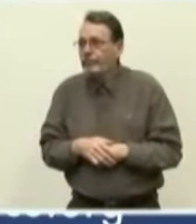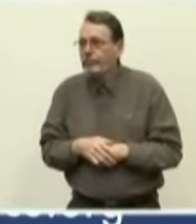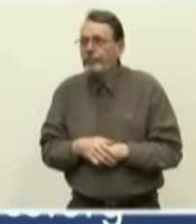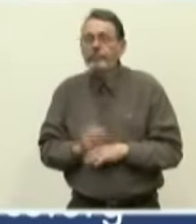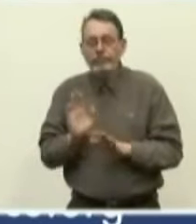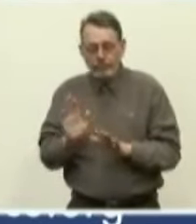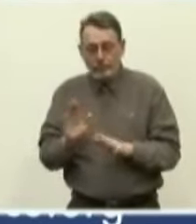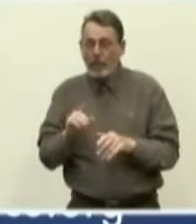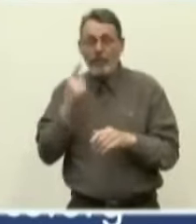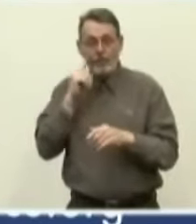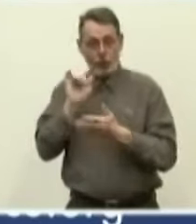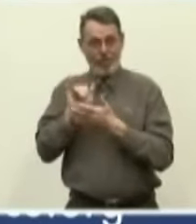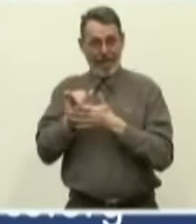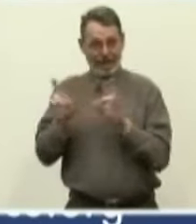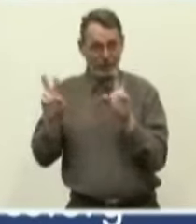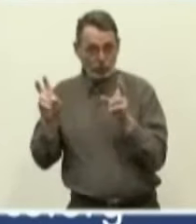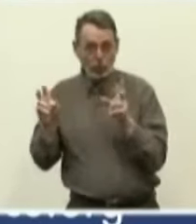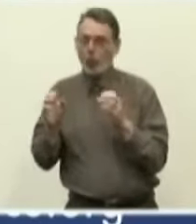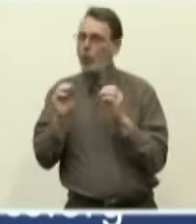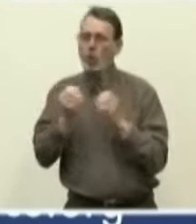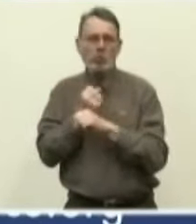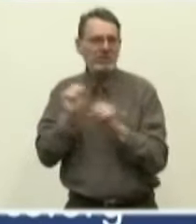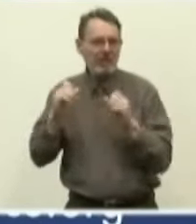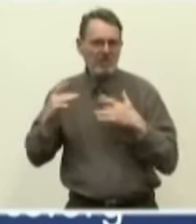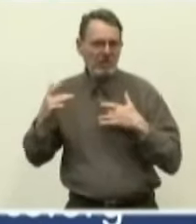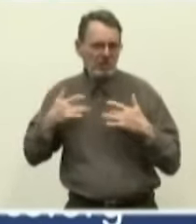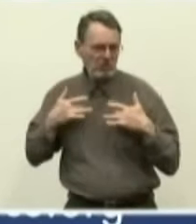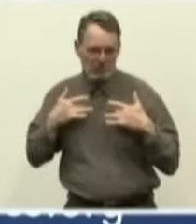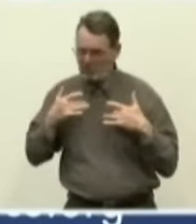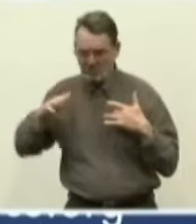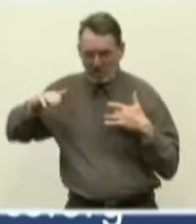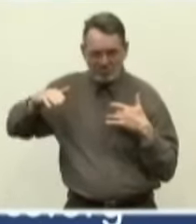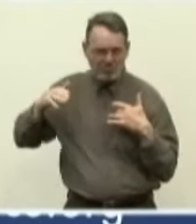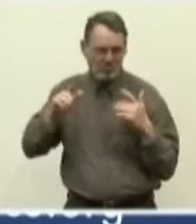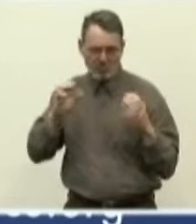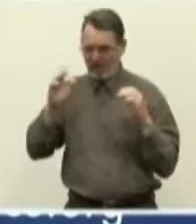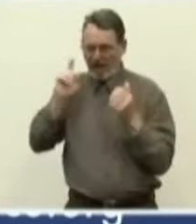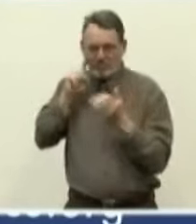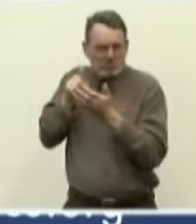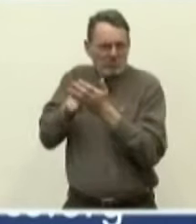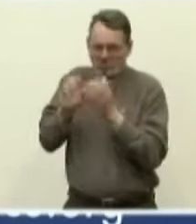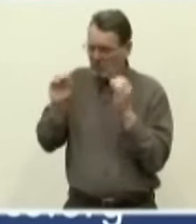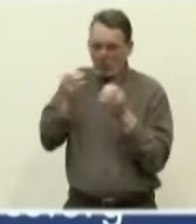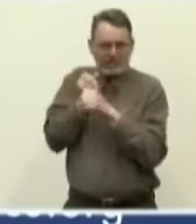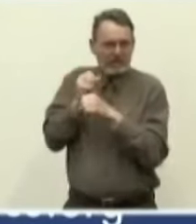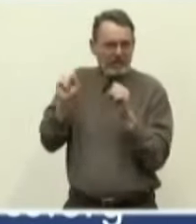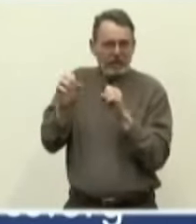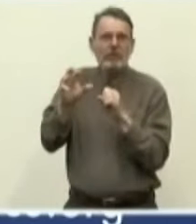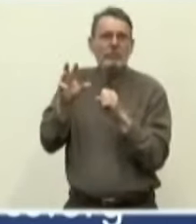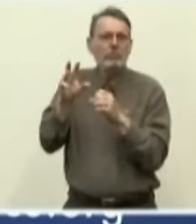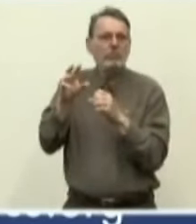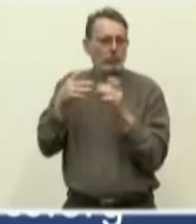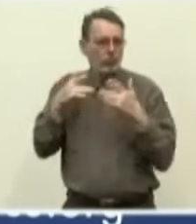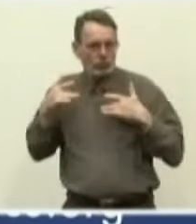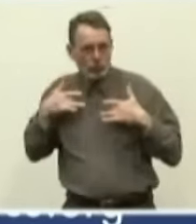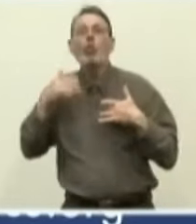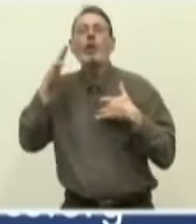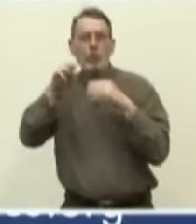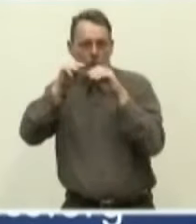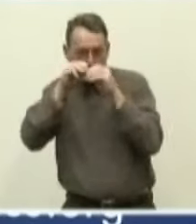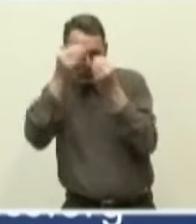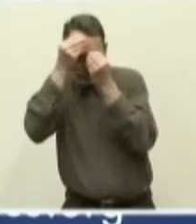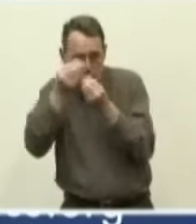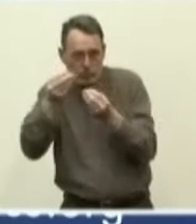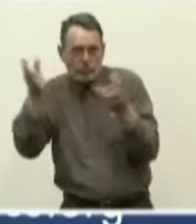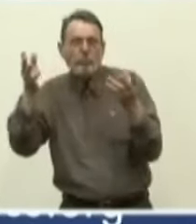in this matter, no safety concerns have been identified and the name of the involved officer will be released during Commander